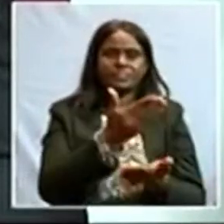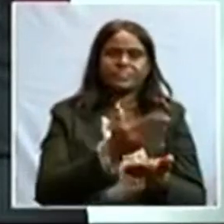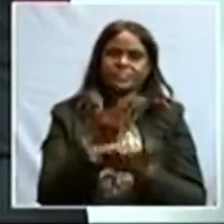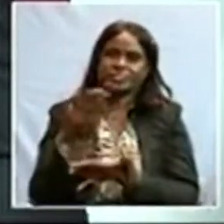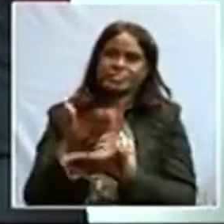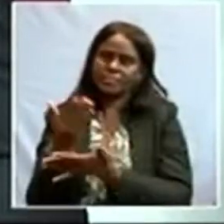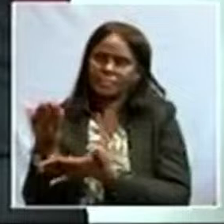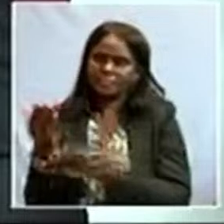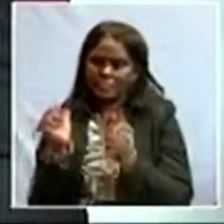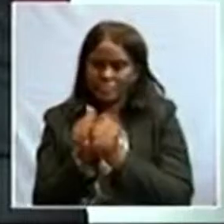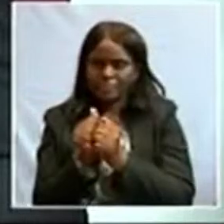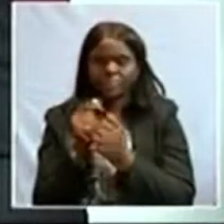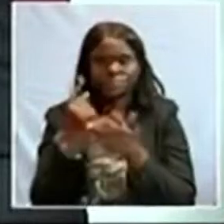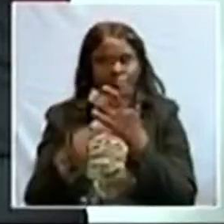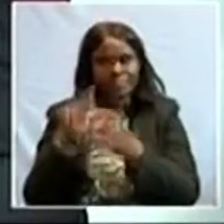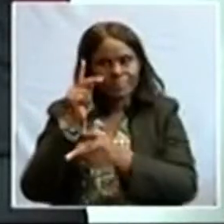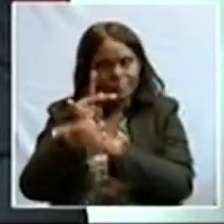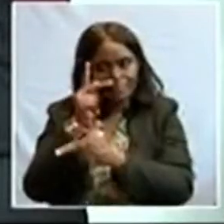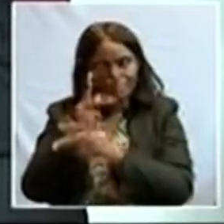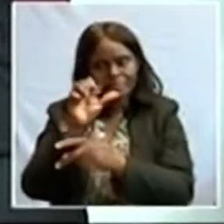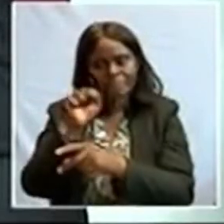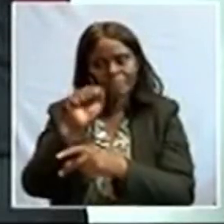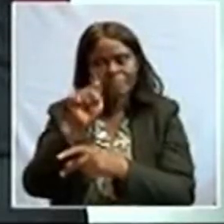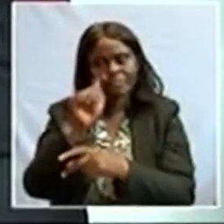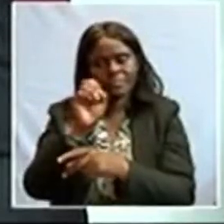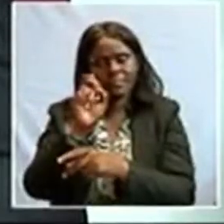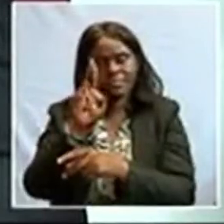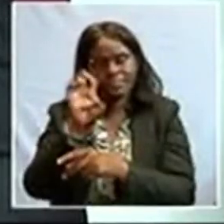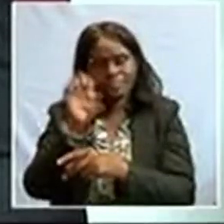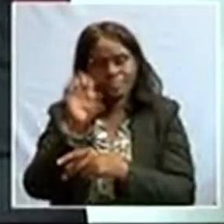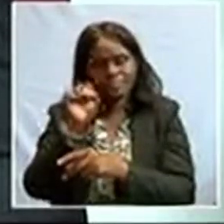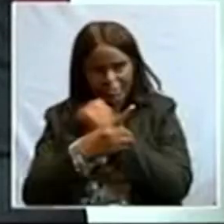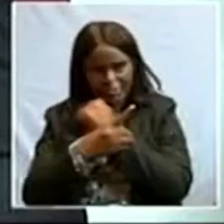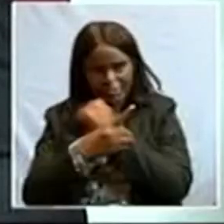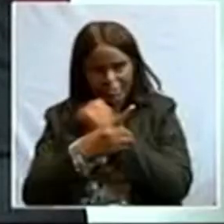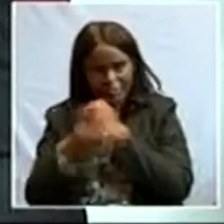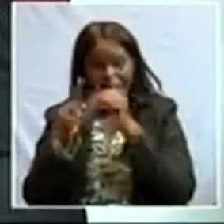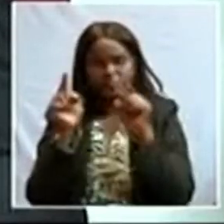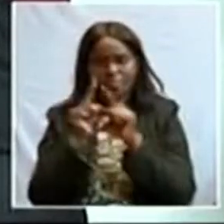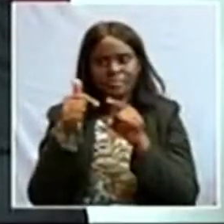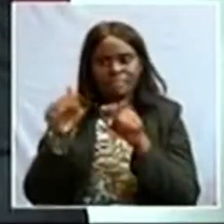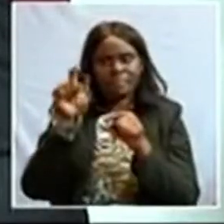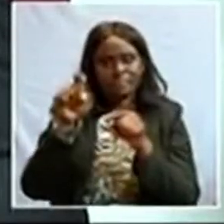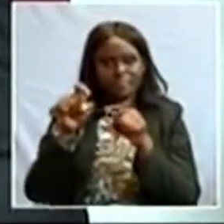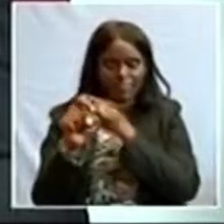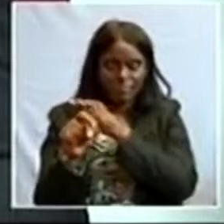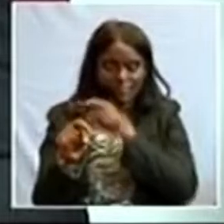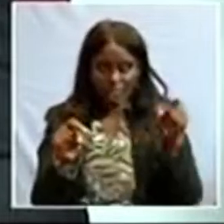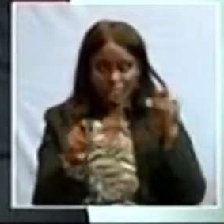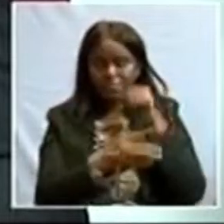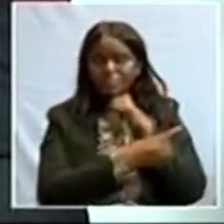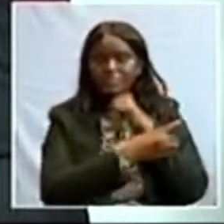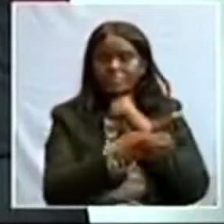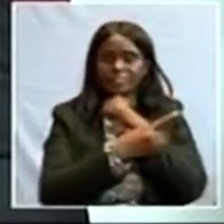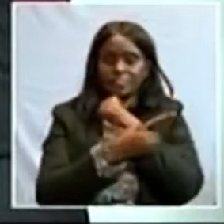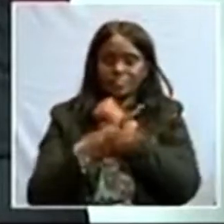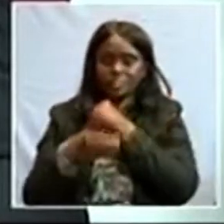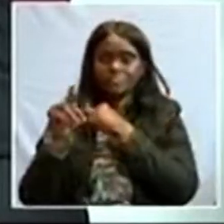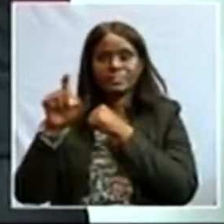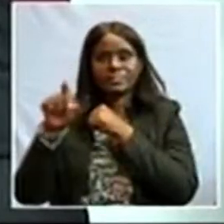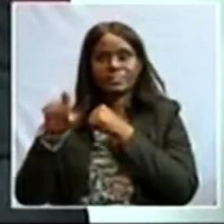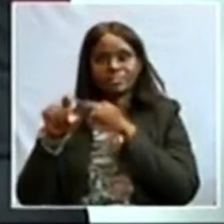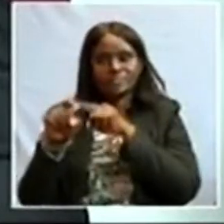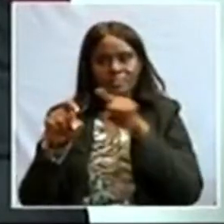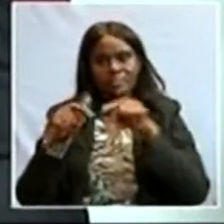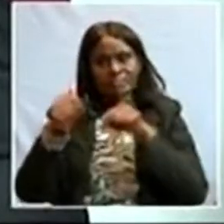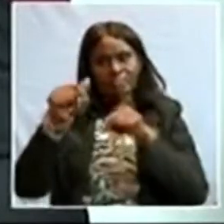procurement, as well as stores departments, because it's like they need these departments need